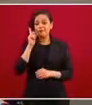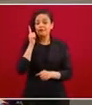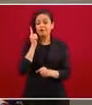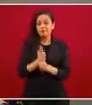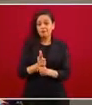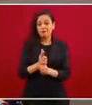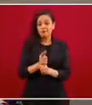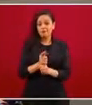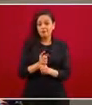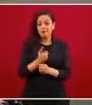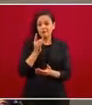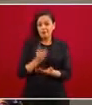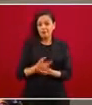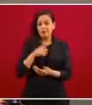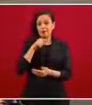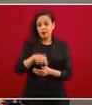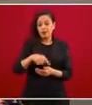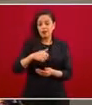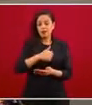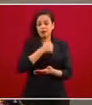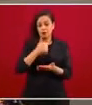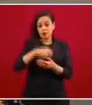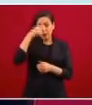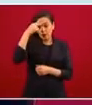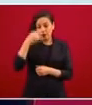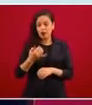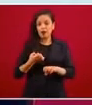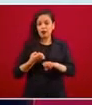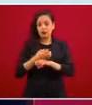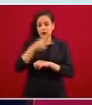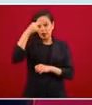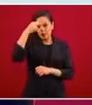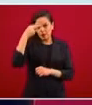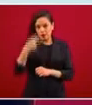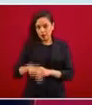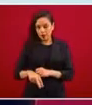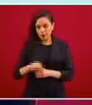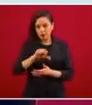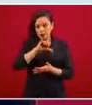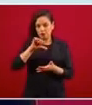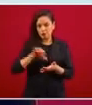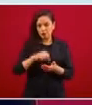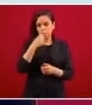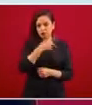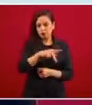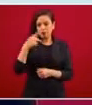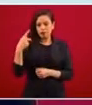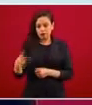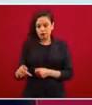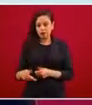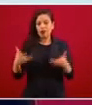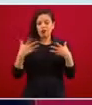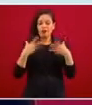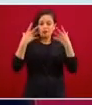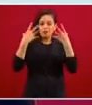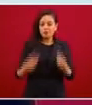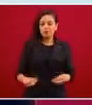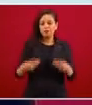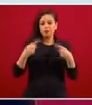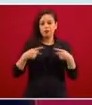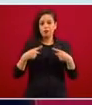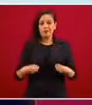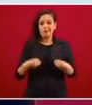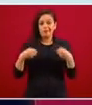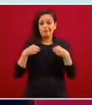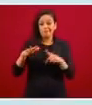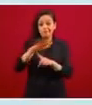It is clear that the Mexico Valley City area, the Mexico City and metropolitan area, just because they have the highest